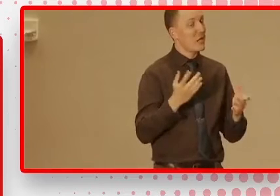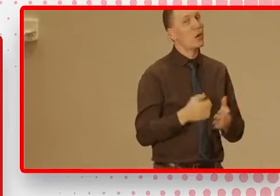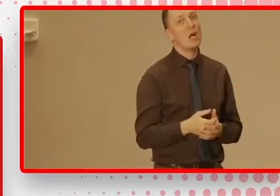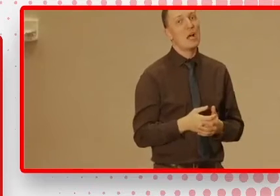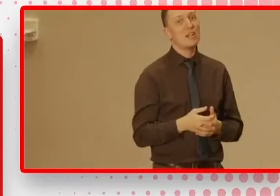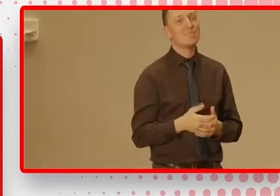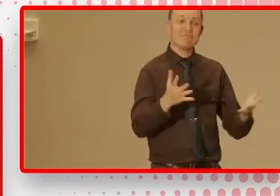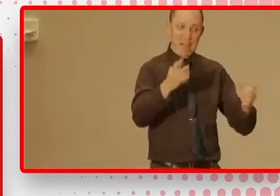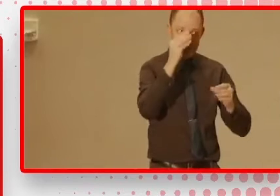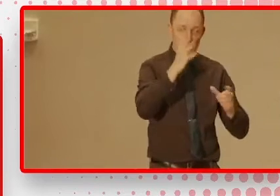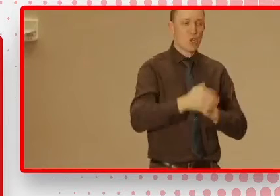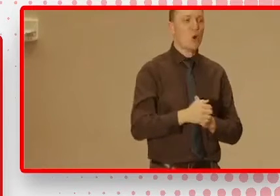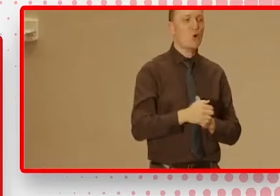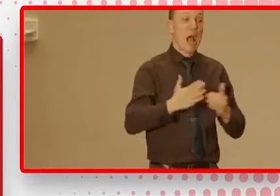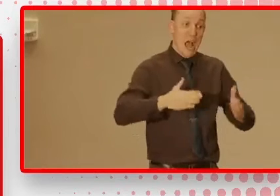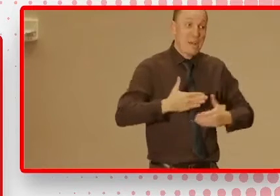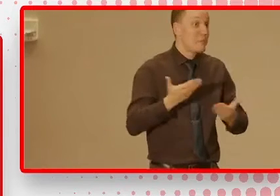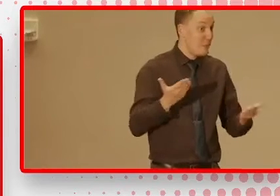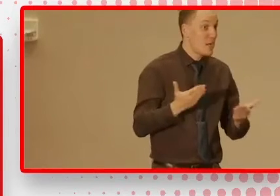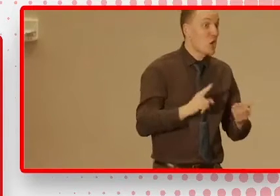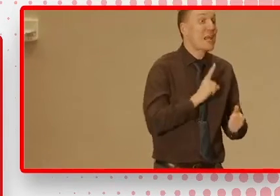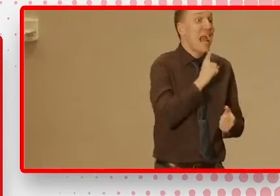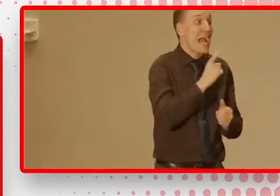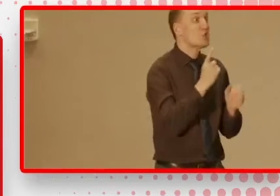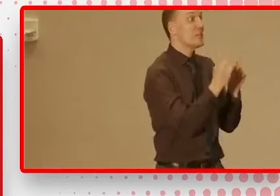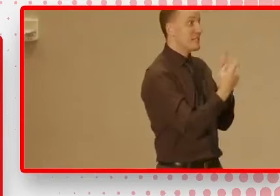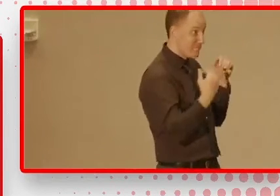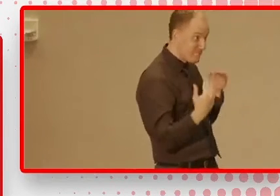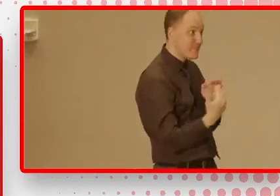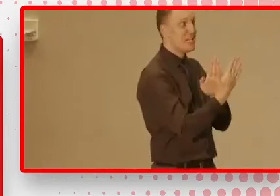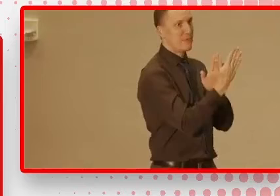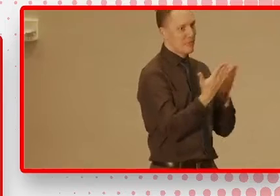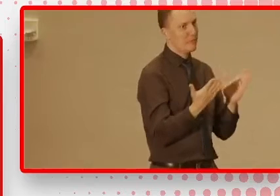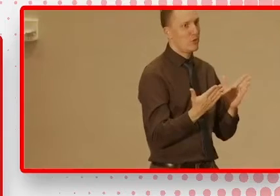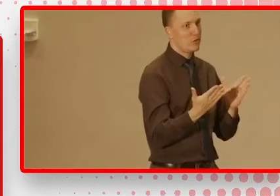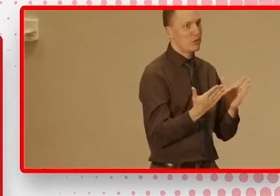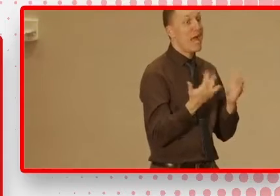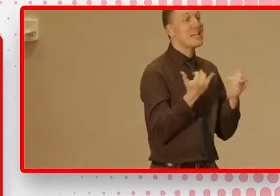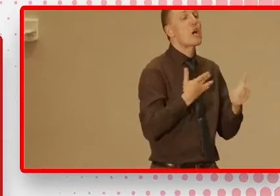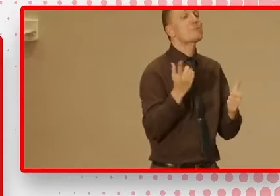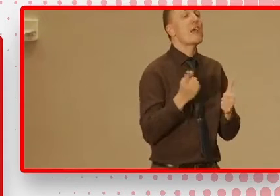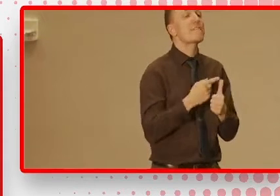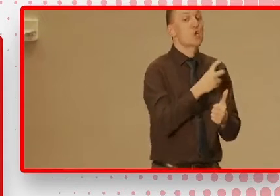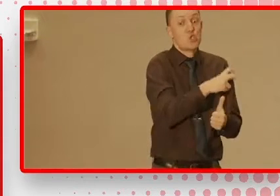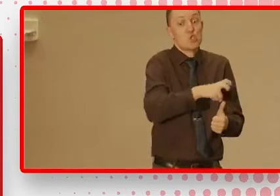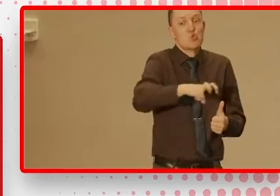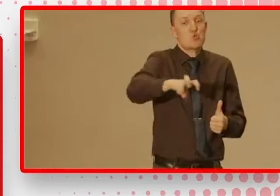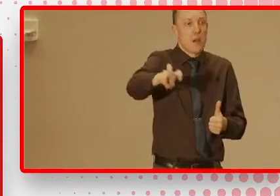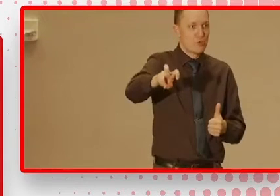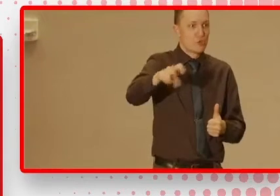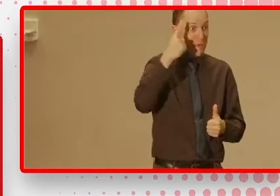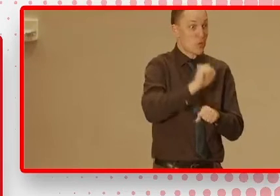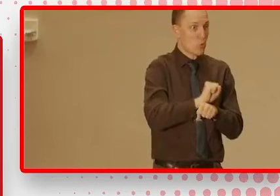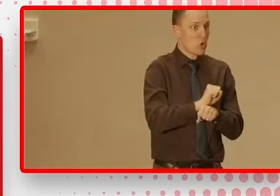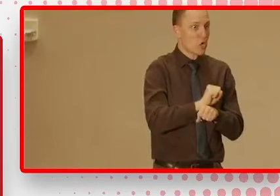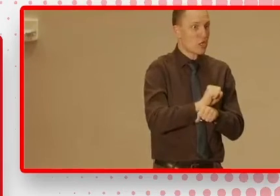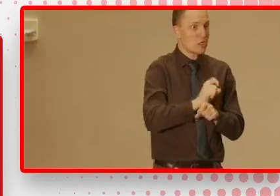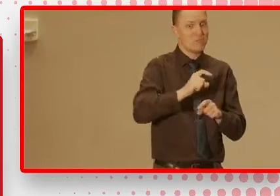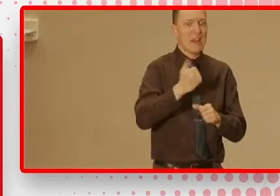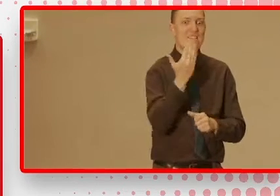actually seeing people face to face. This is my first travel trip for work in 15 months, so it's good to be